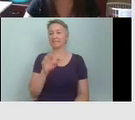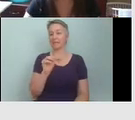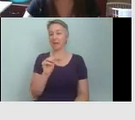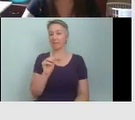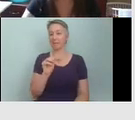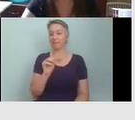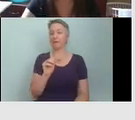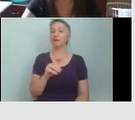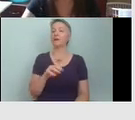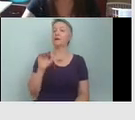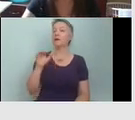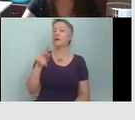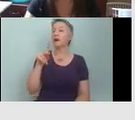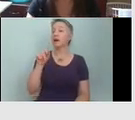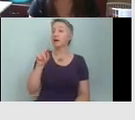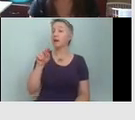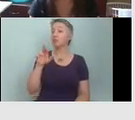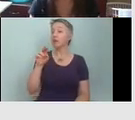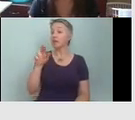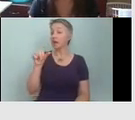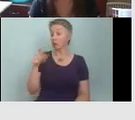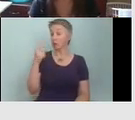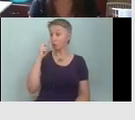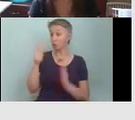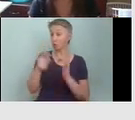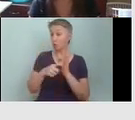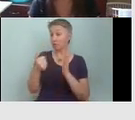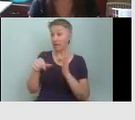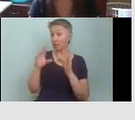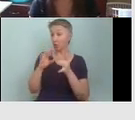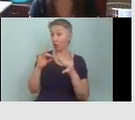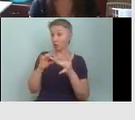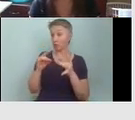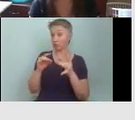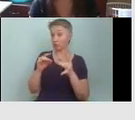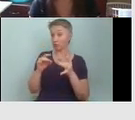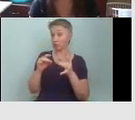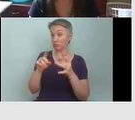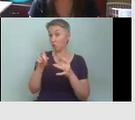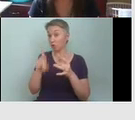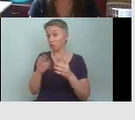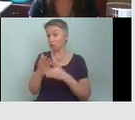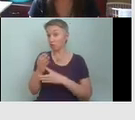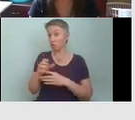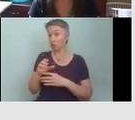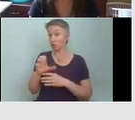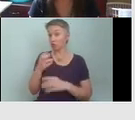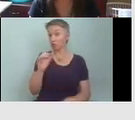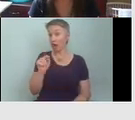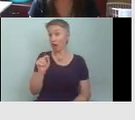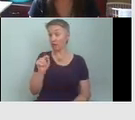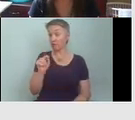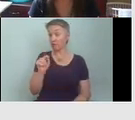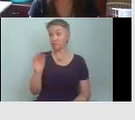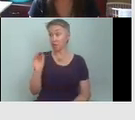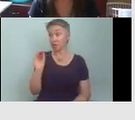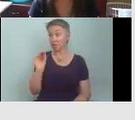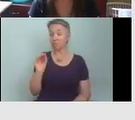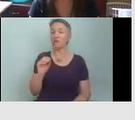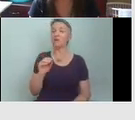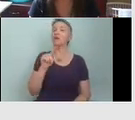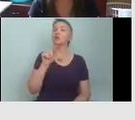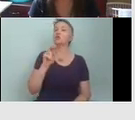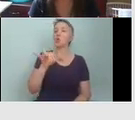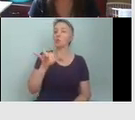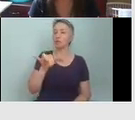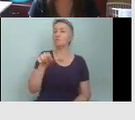Patrina, I'm not sure if you see any questions. I haven't seen any questions come in. I did want to acknowledge, Tony, that you are aware,